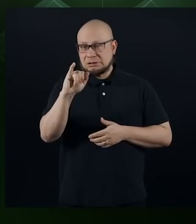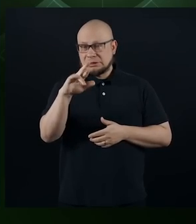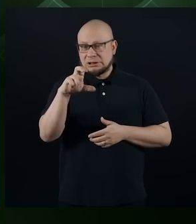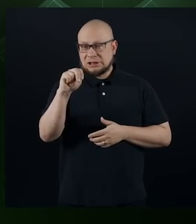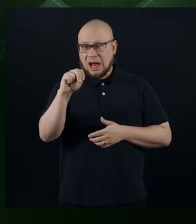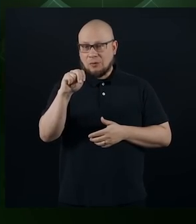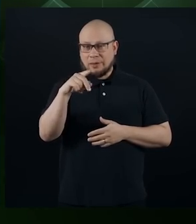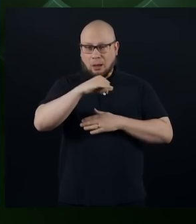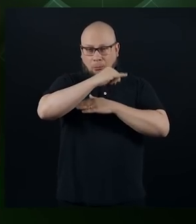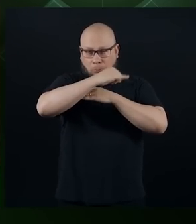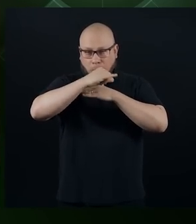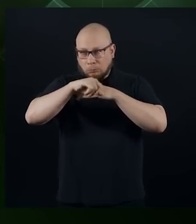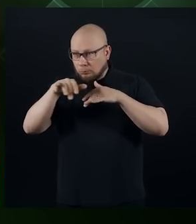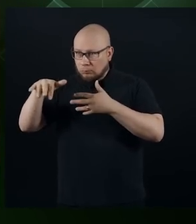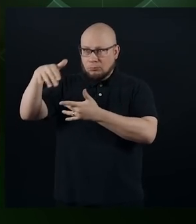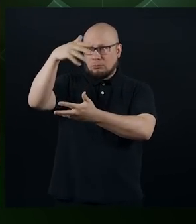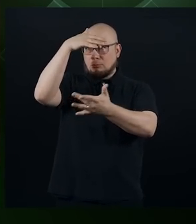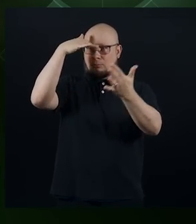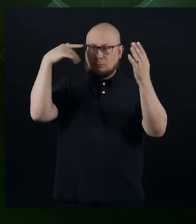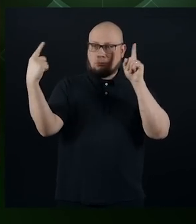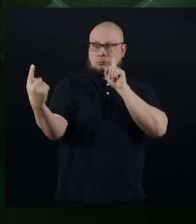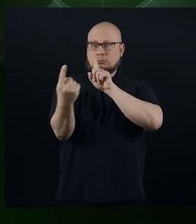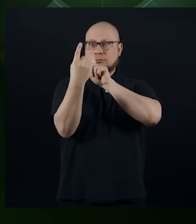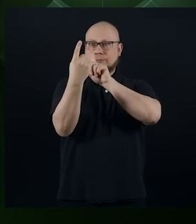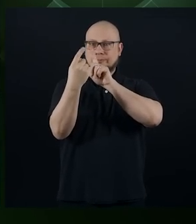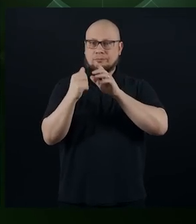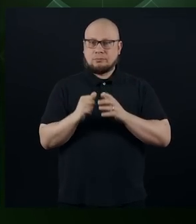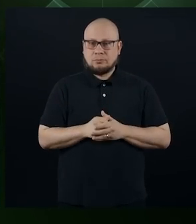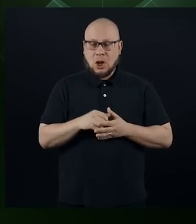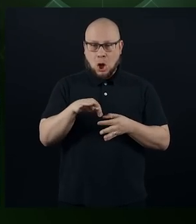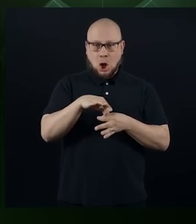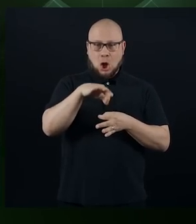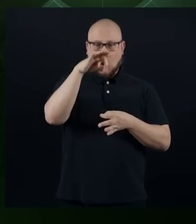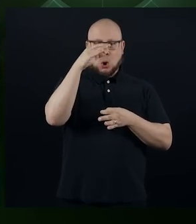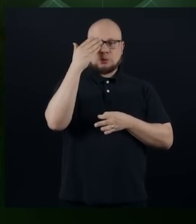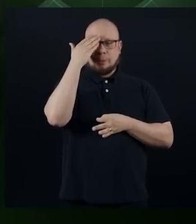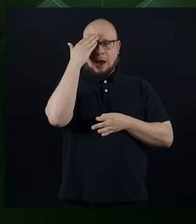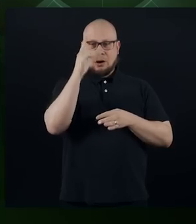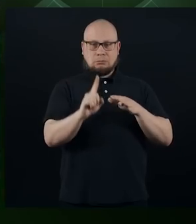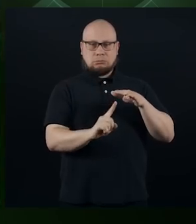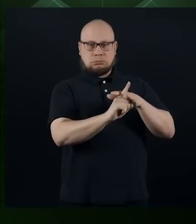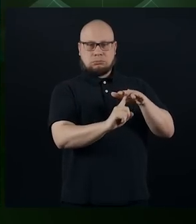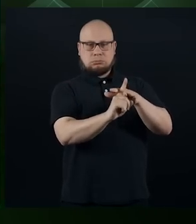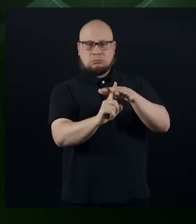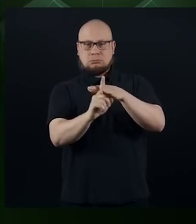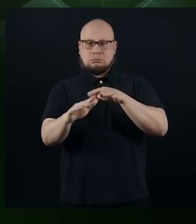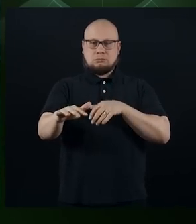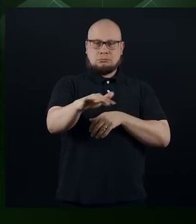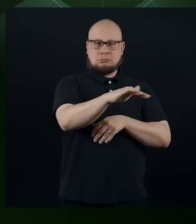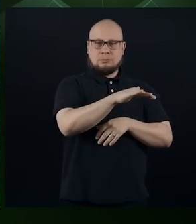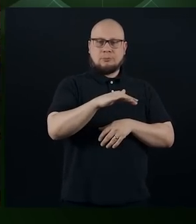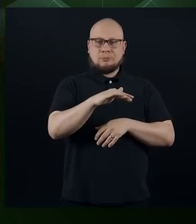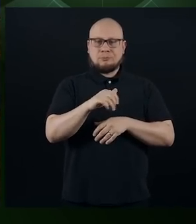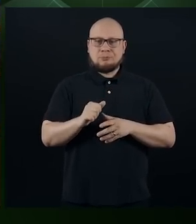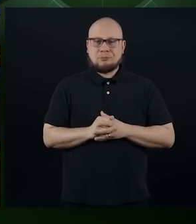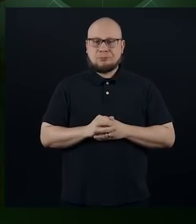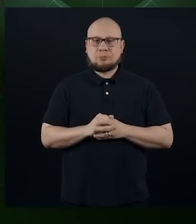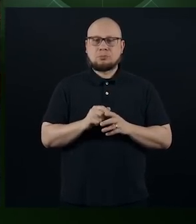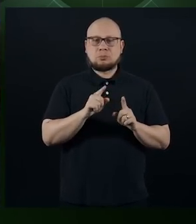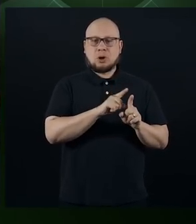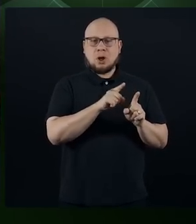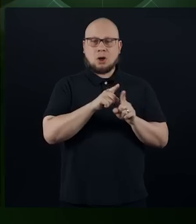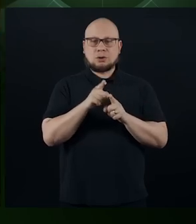like sirens, they're all around you and engage you in new ways. Phantom pirates, that have been abandoned in the Sea of the Damned. There's